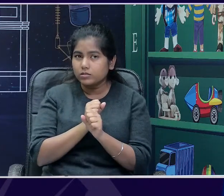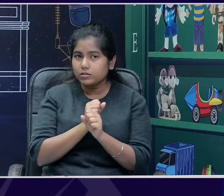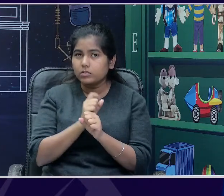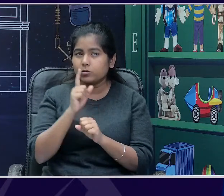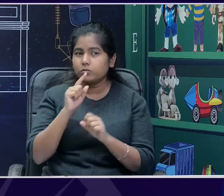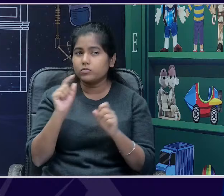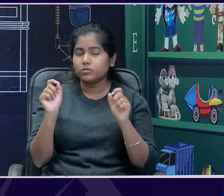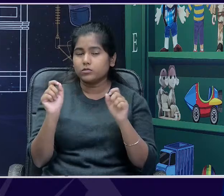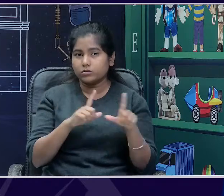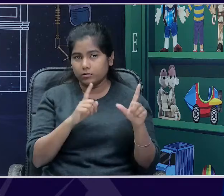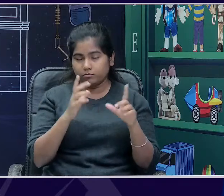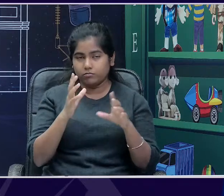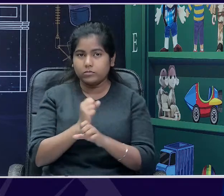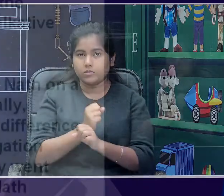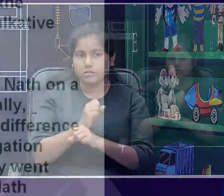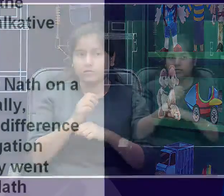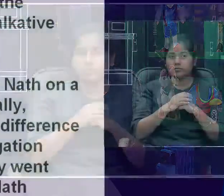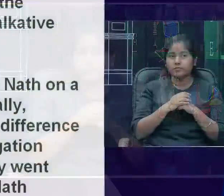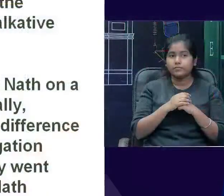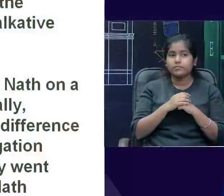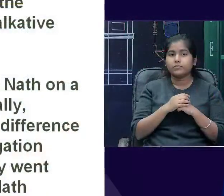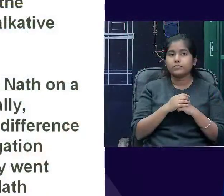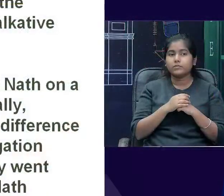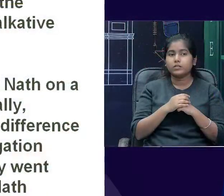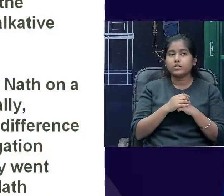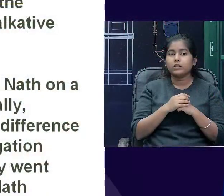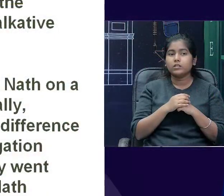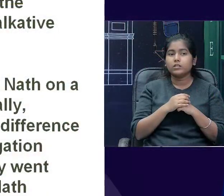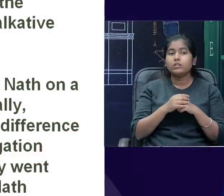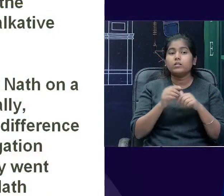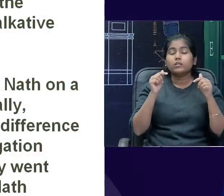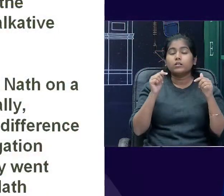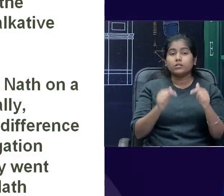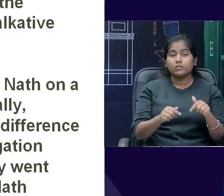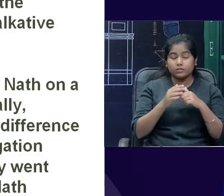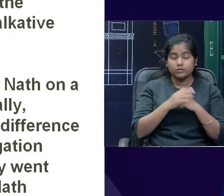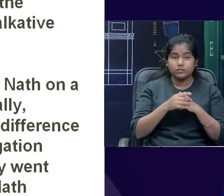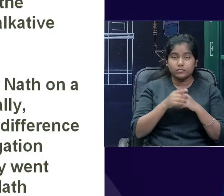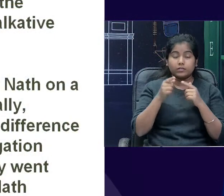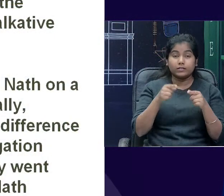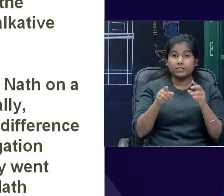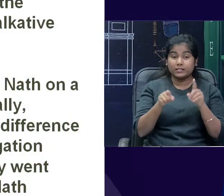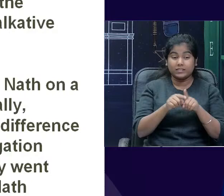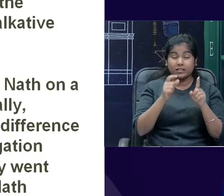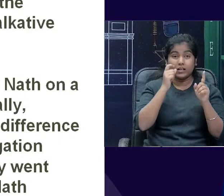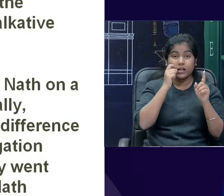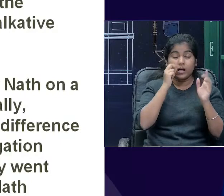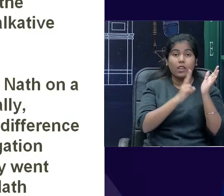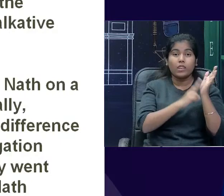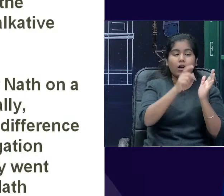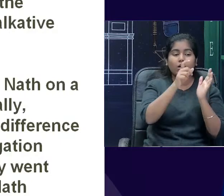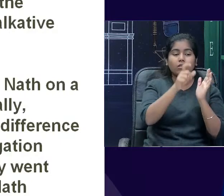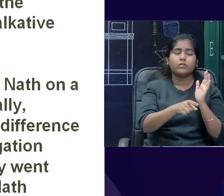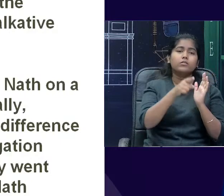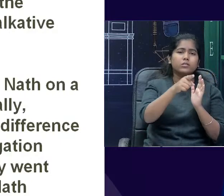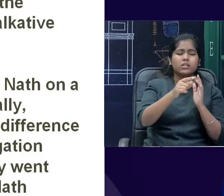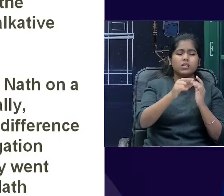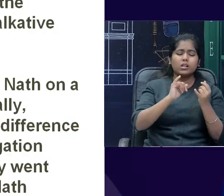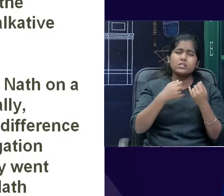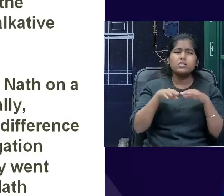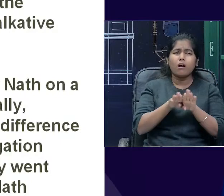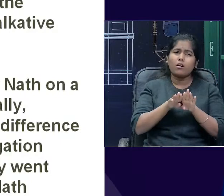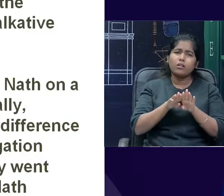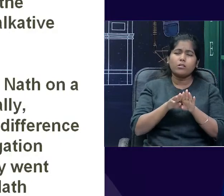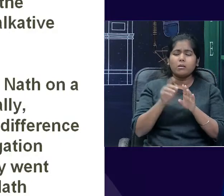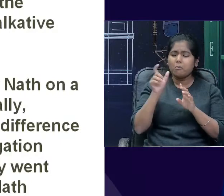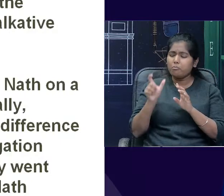slide. Yeah. Okay. There, moreover, Mr. Nath had a visitor during most of the Sundays. Only on Sundays,